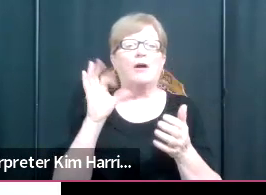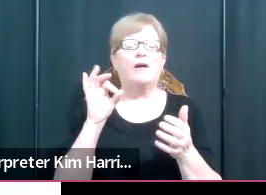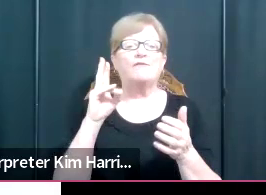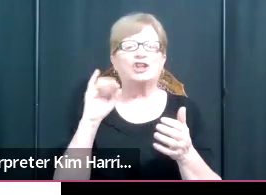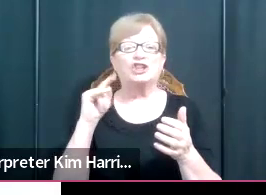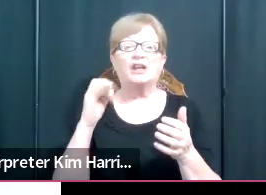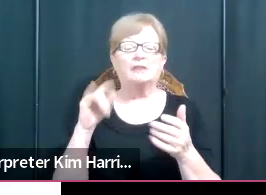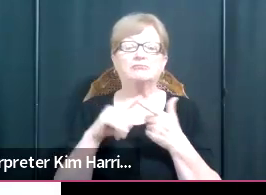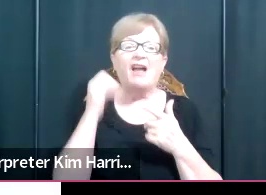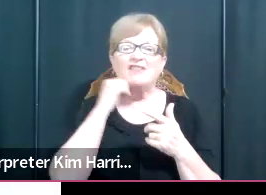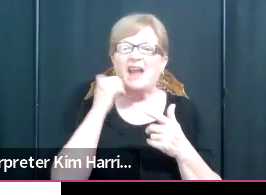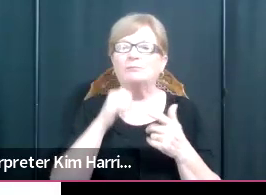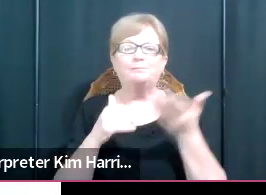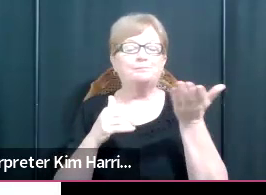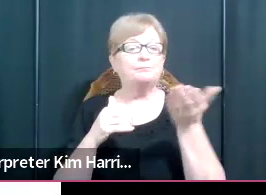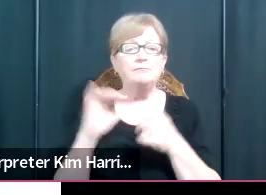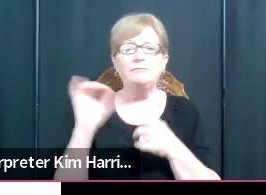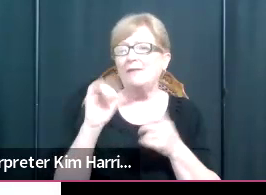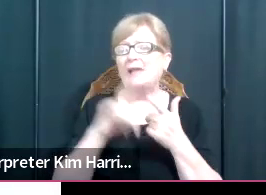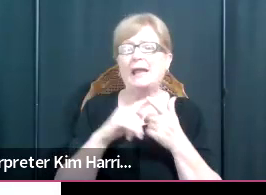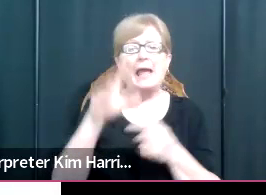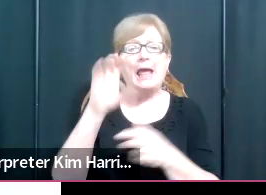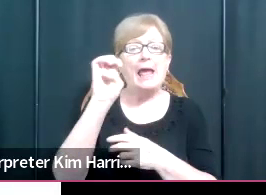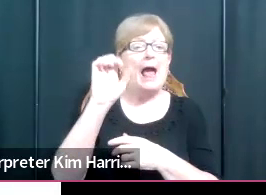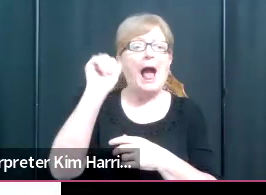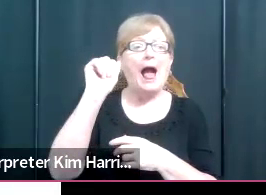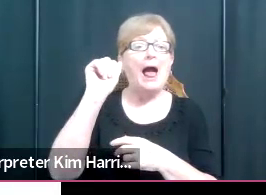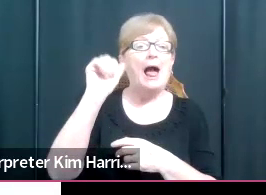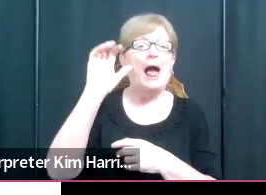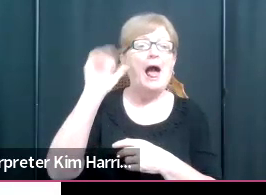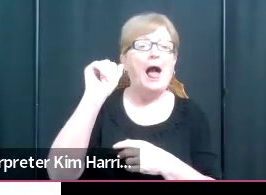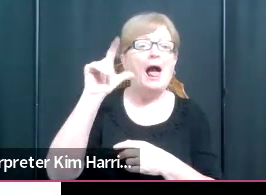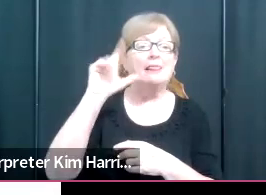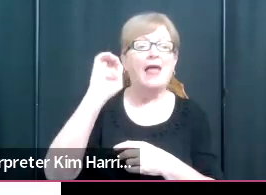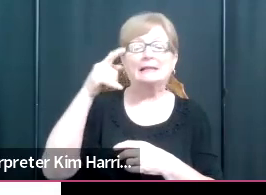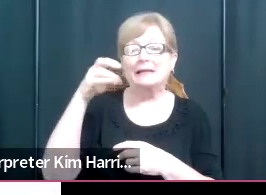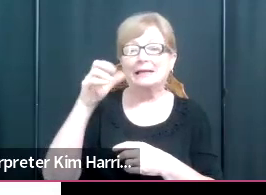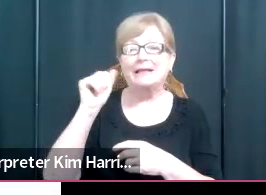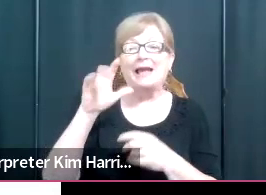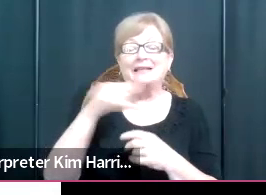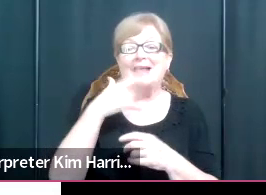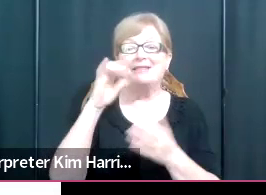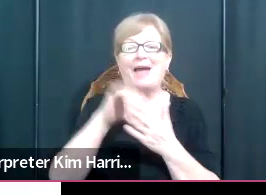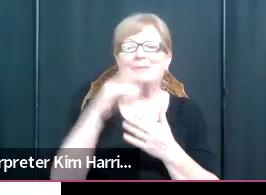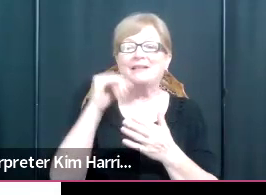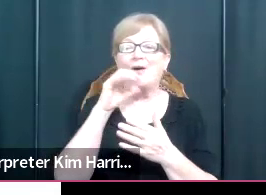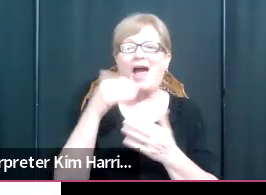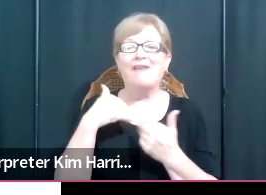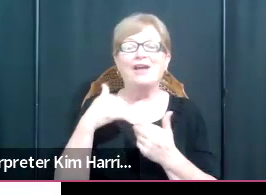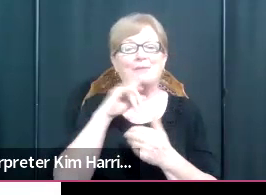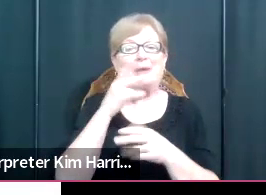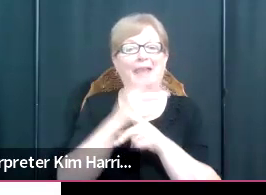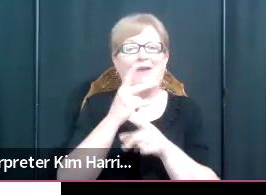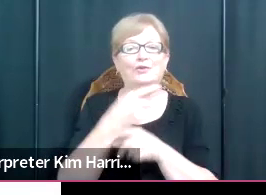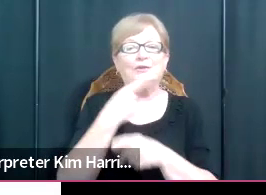like the Alexa devices. I can say that because I don't have one in this office. You do have to be careful that you